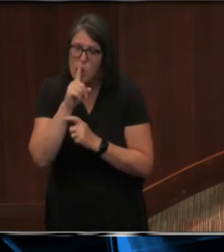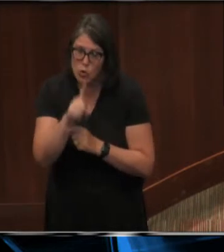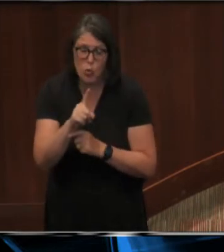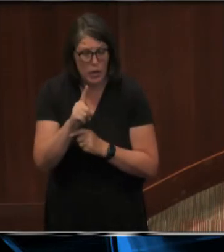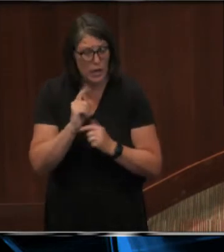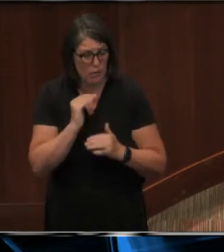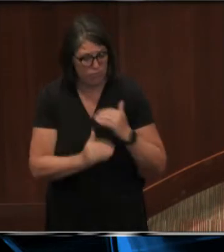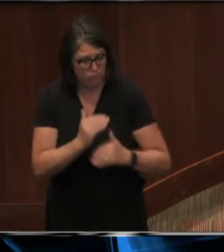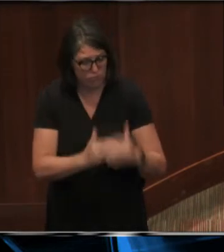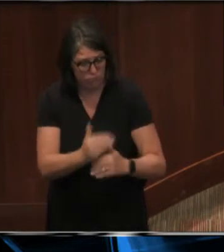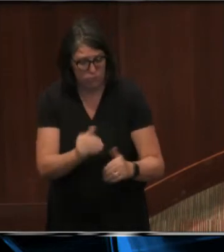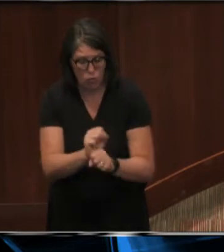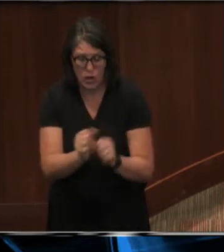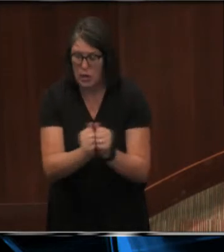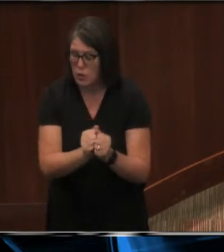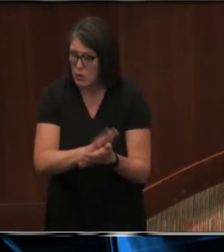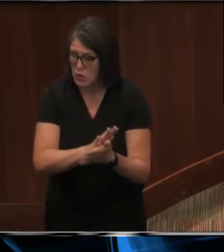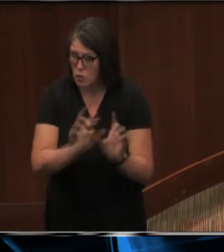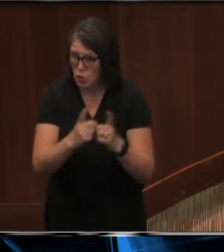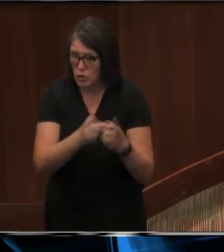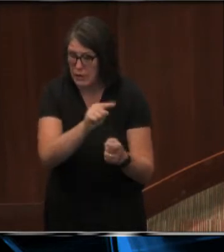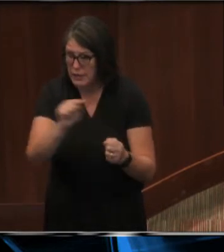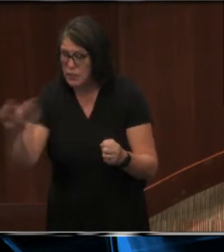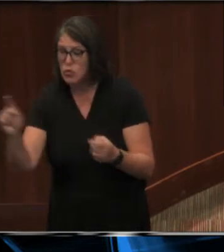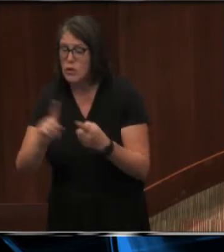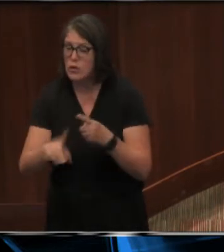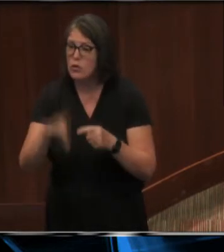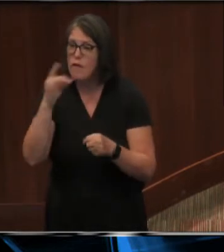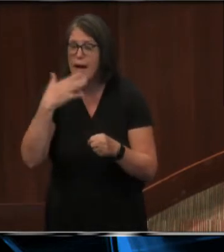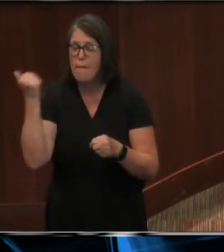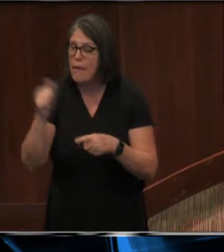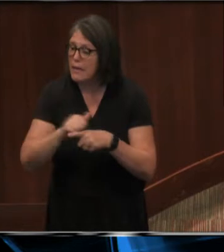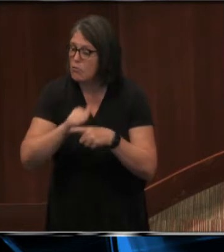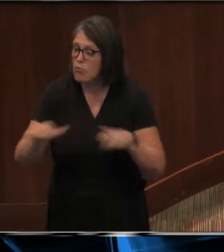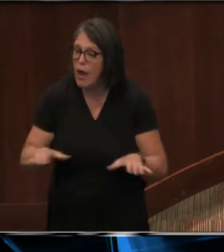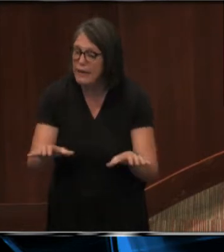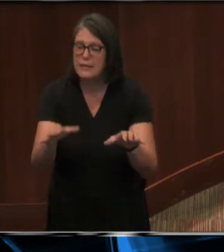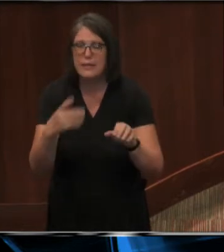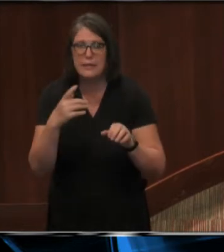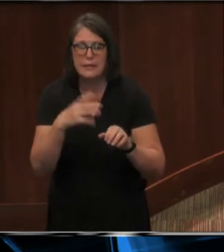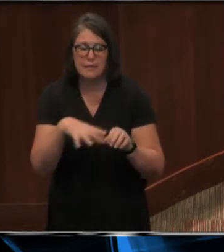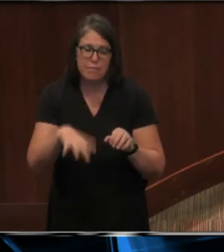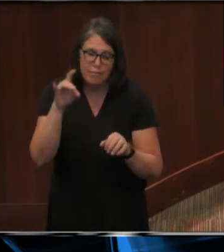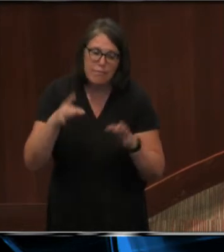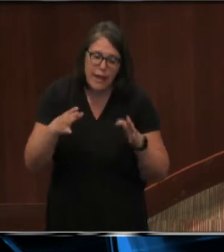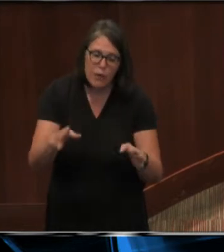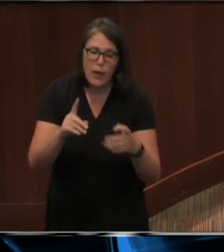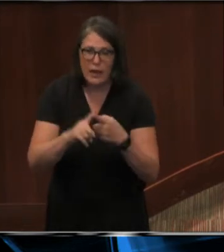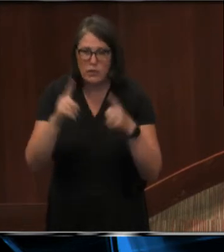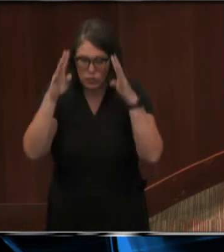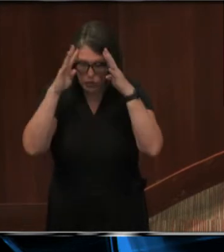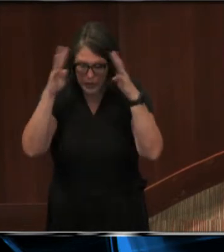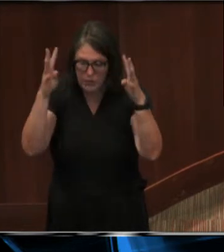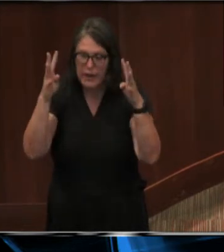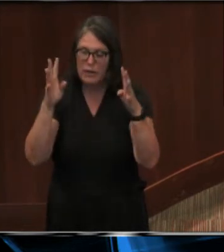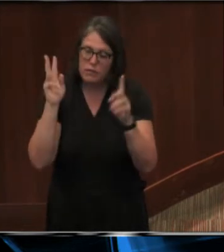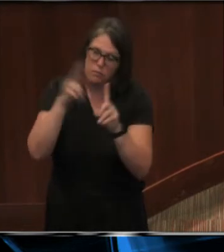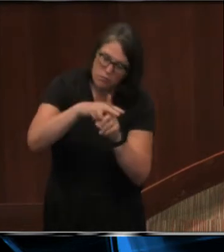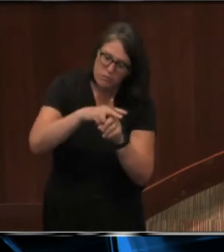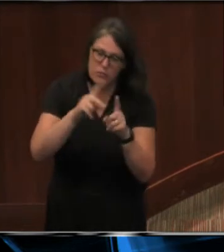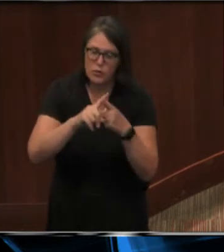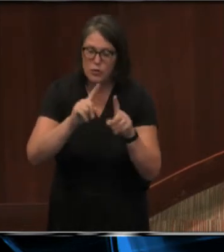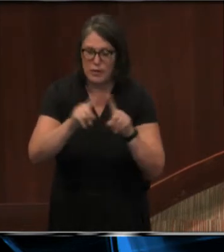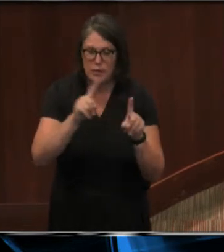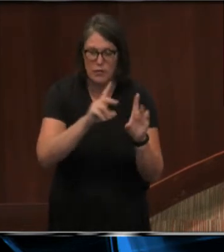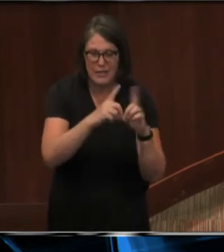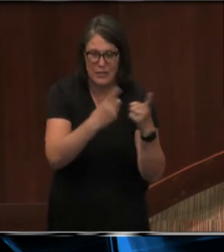school systems to find the best practices and find ways in which we can innovatively apply them to the different